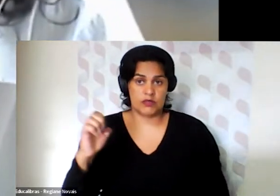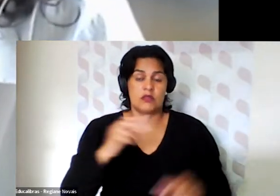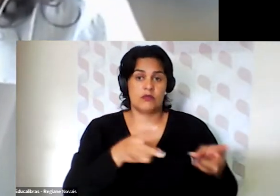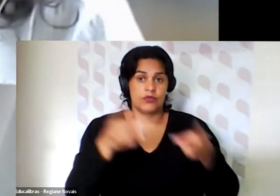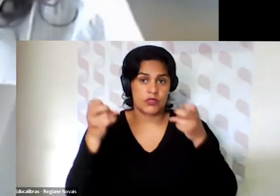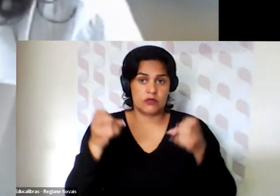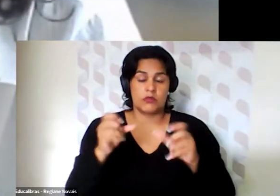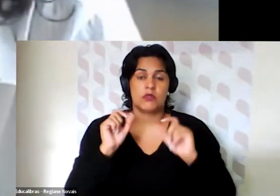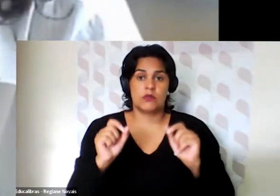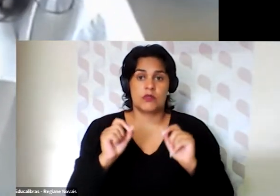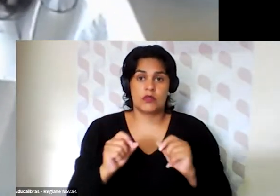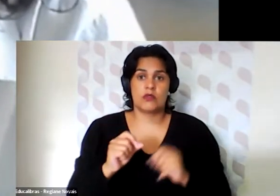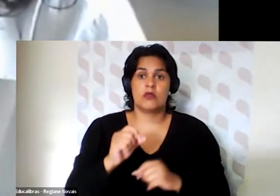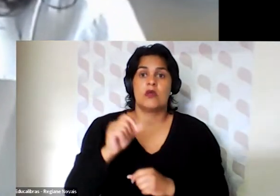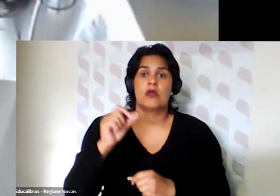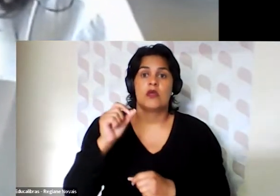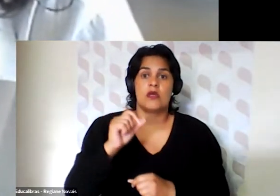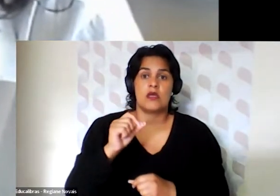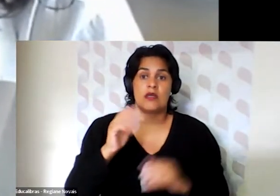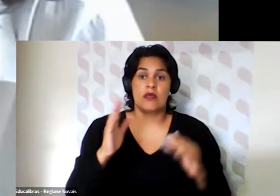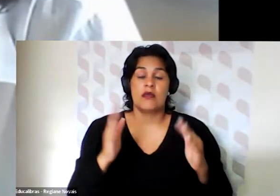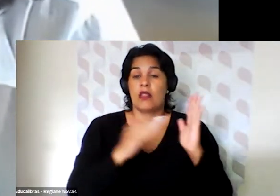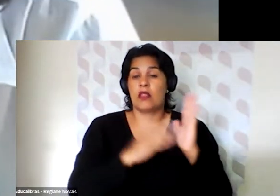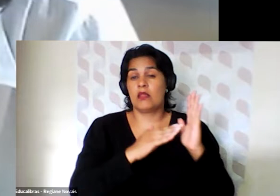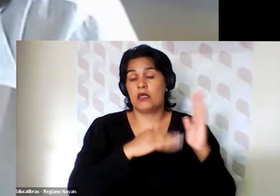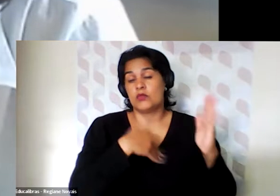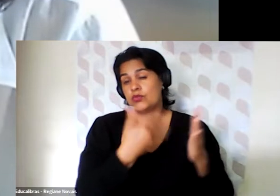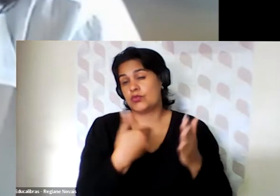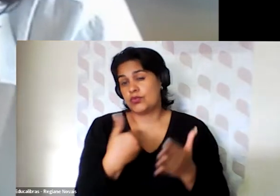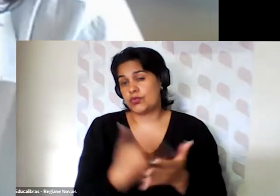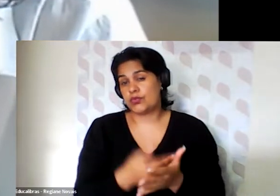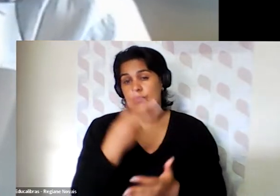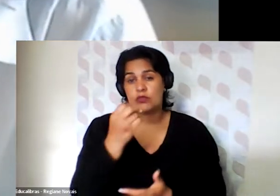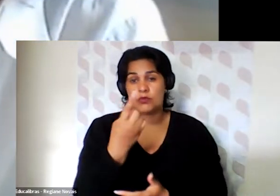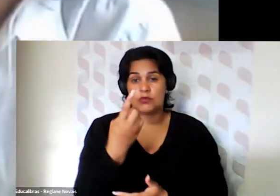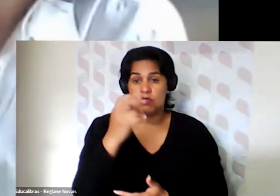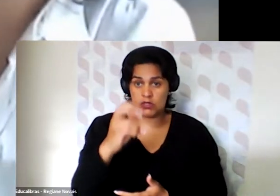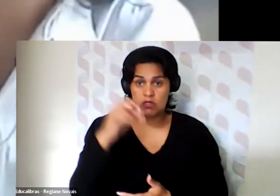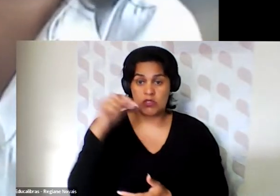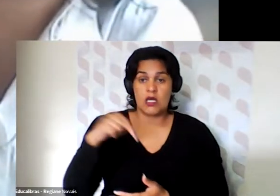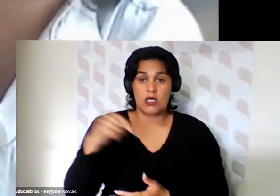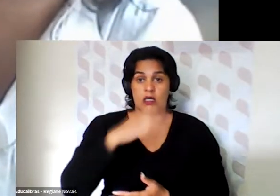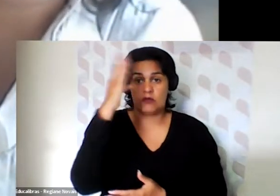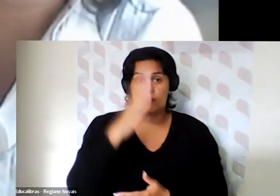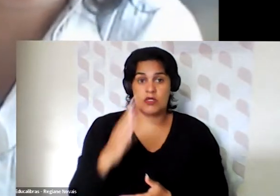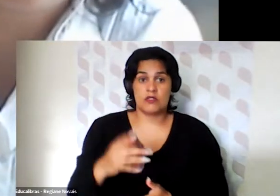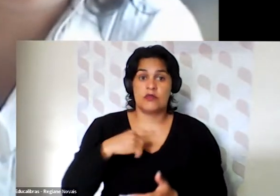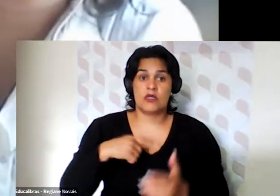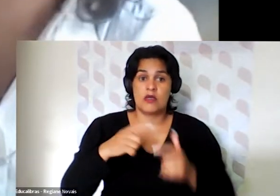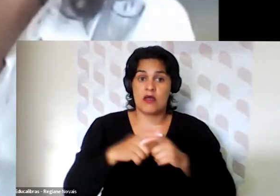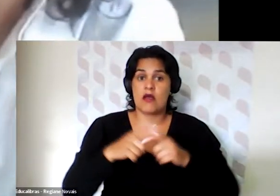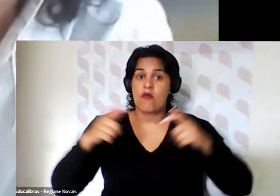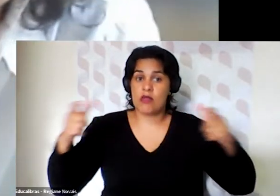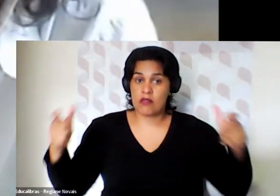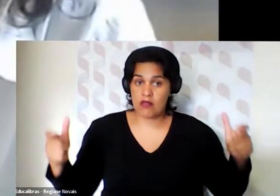that deforestation rates inside protected areas have risen by more than 40% in the period